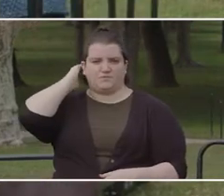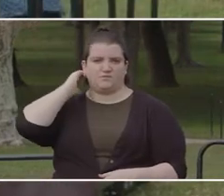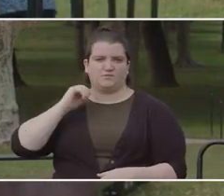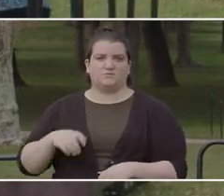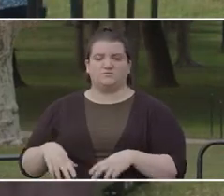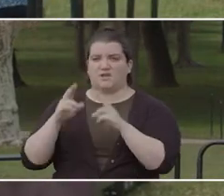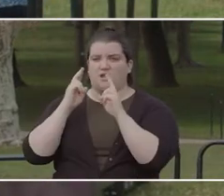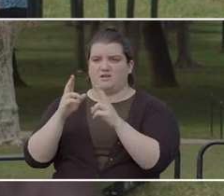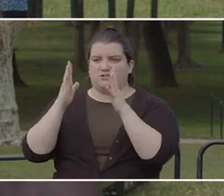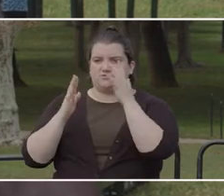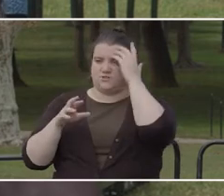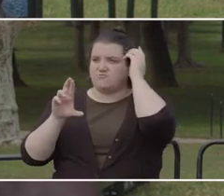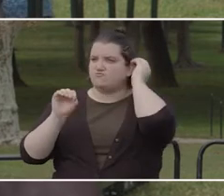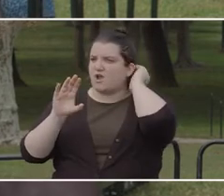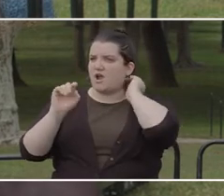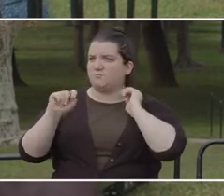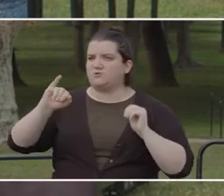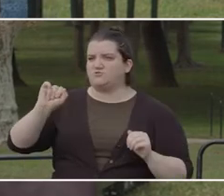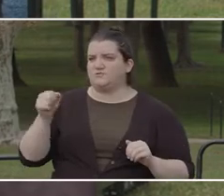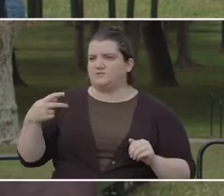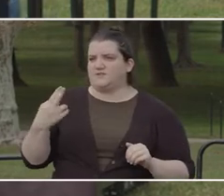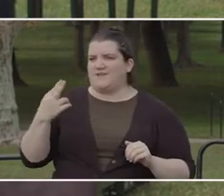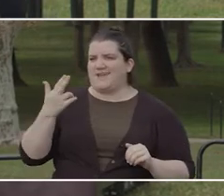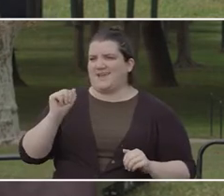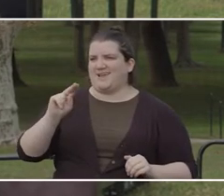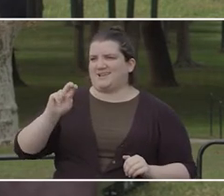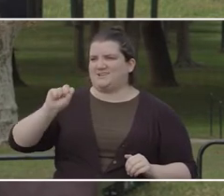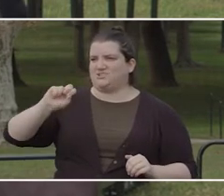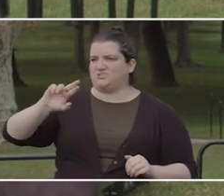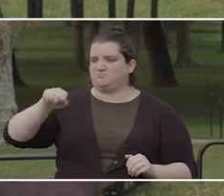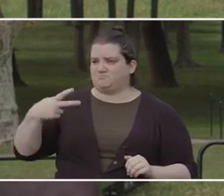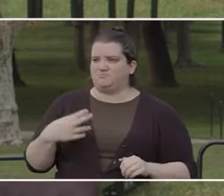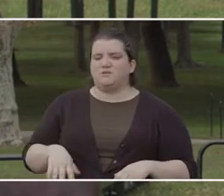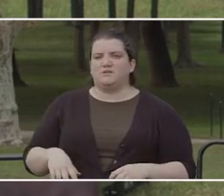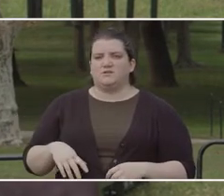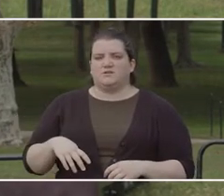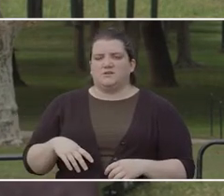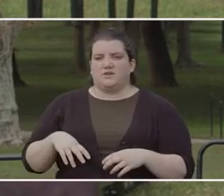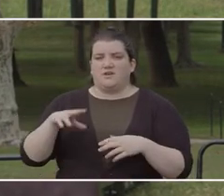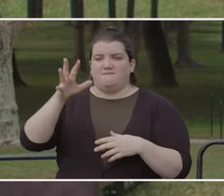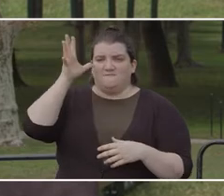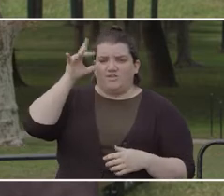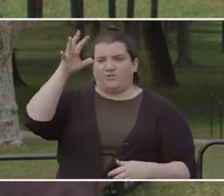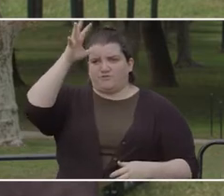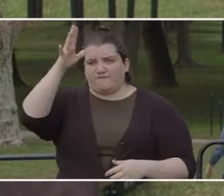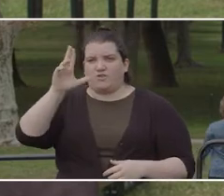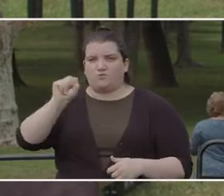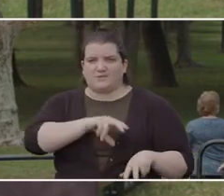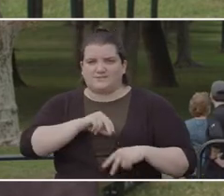Honoree, Robert Joseph Hanishek. Husband, father, grandfather, U.S. Navy,